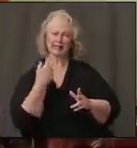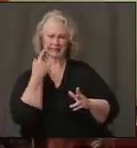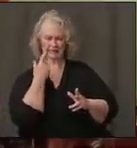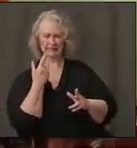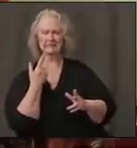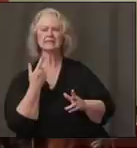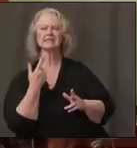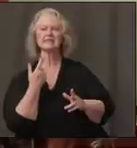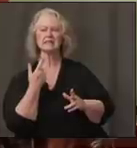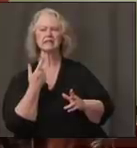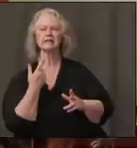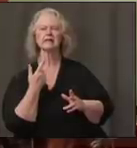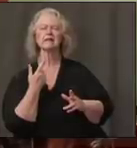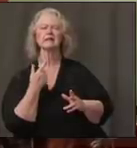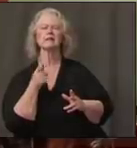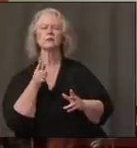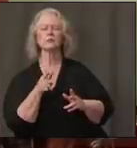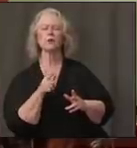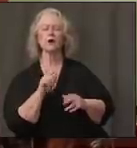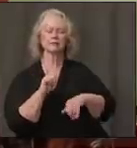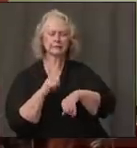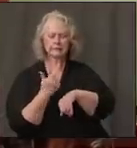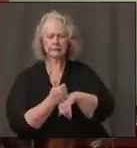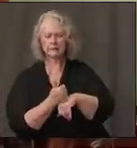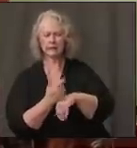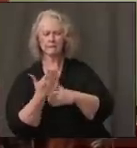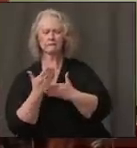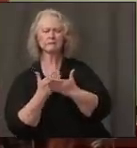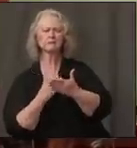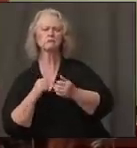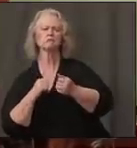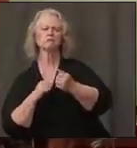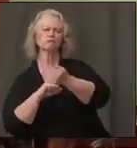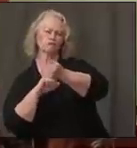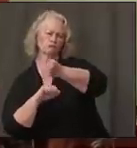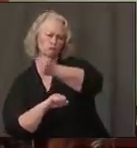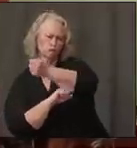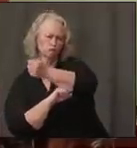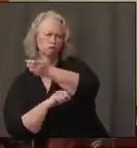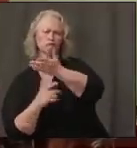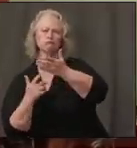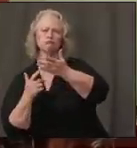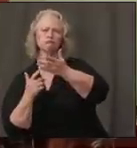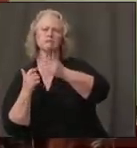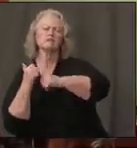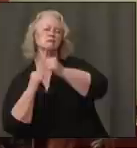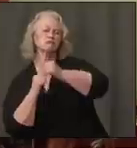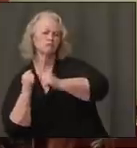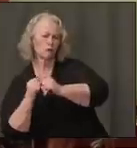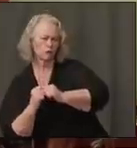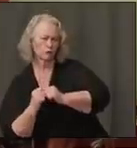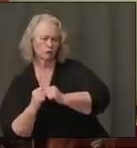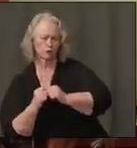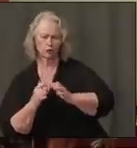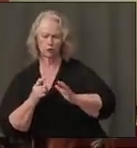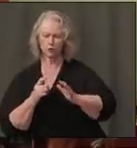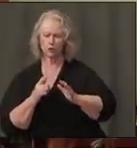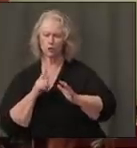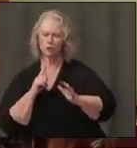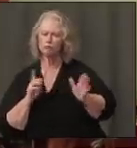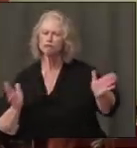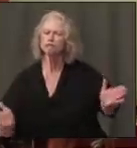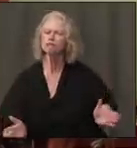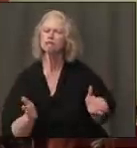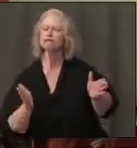to put in place the infrastructure that is necessary and ensuring as much education of